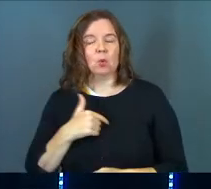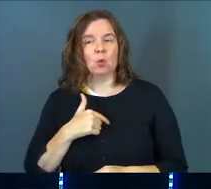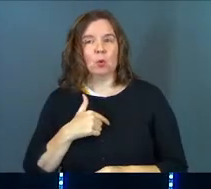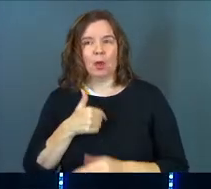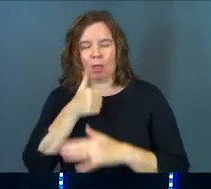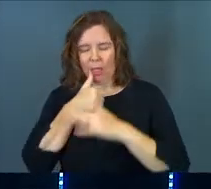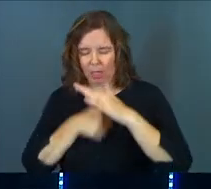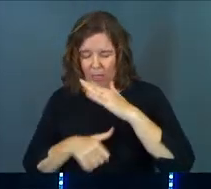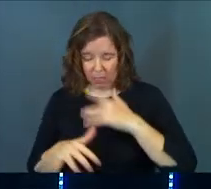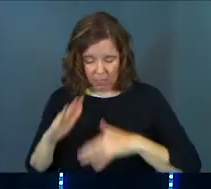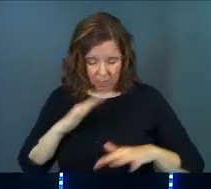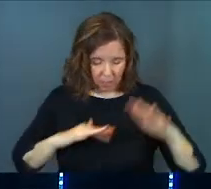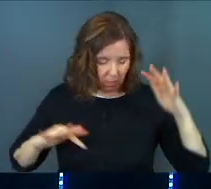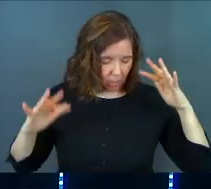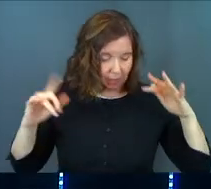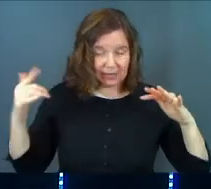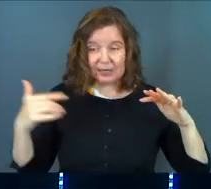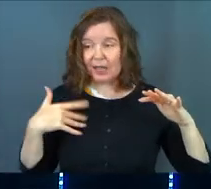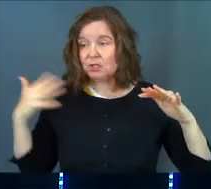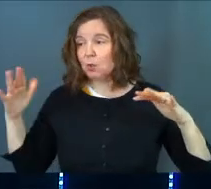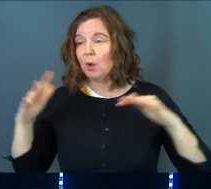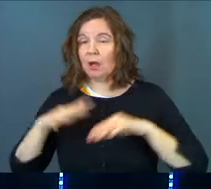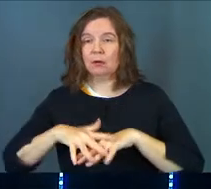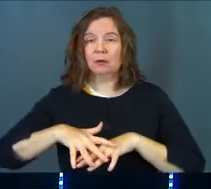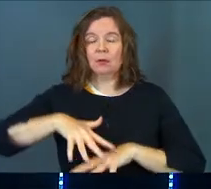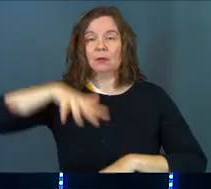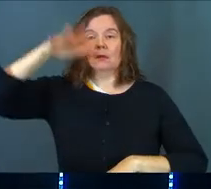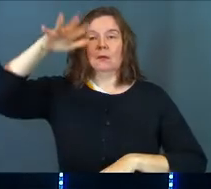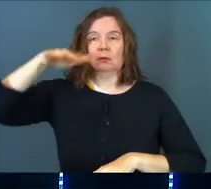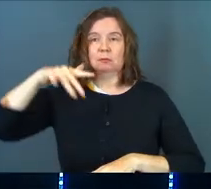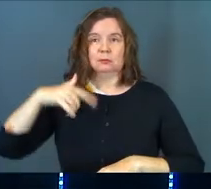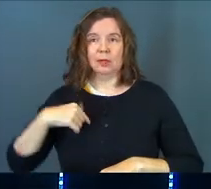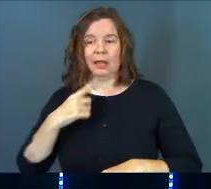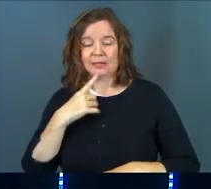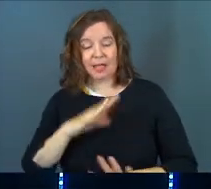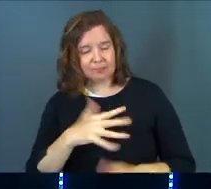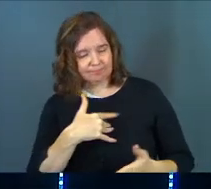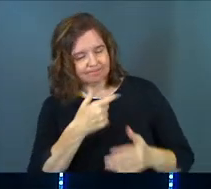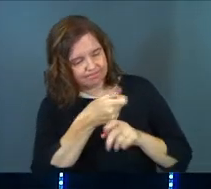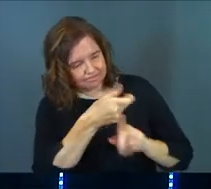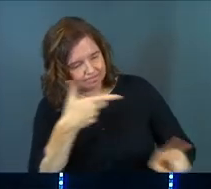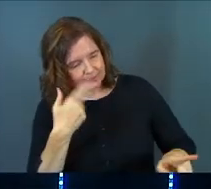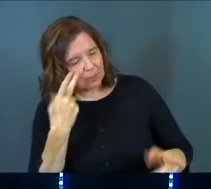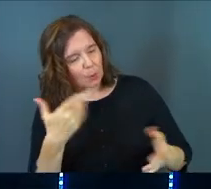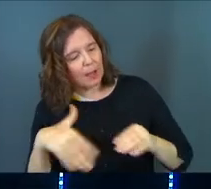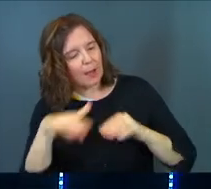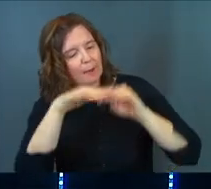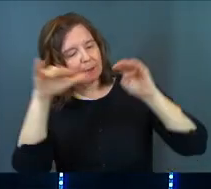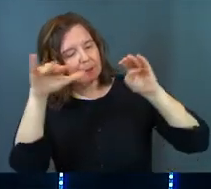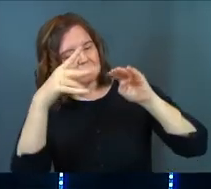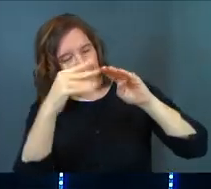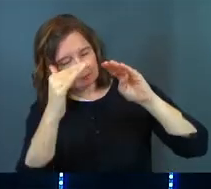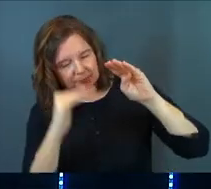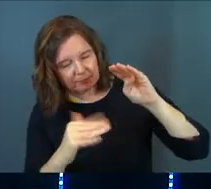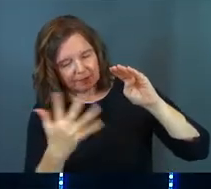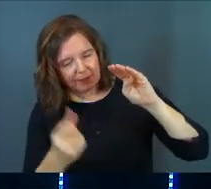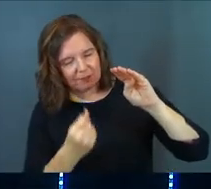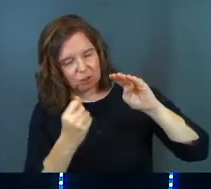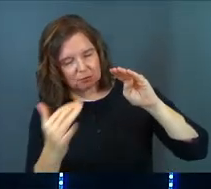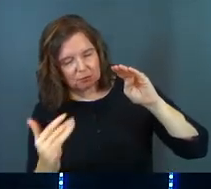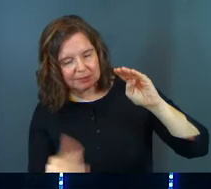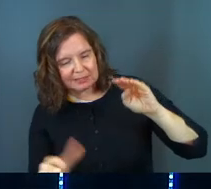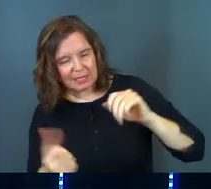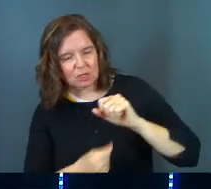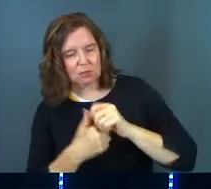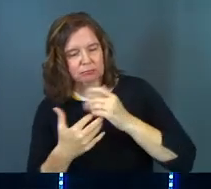we're down underneath the water and he has a way of lifting up above the water and saying, here's what's going on at the surface level, here's what's 5 years from now, and